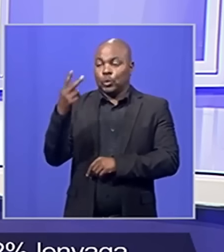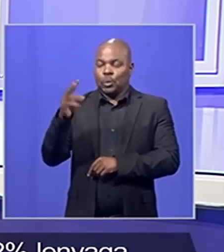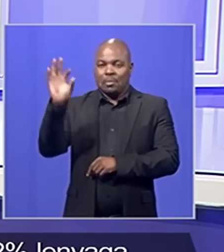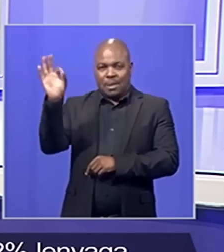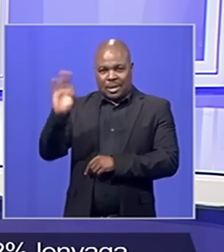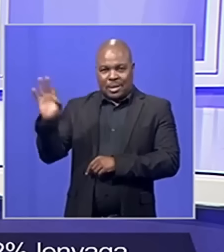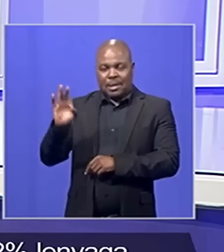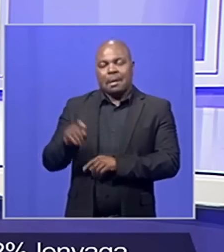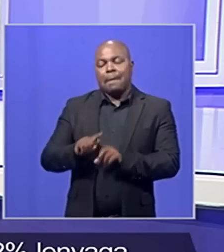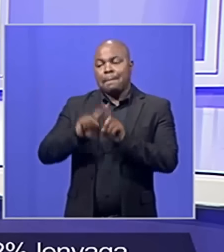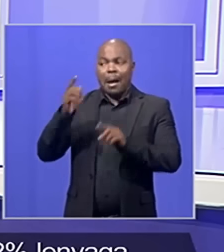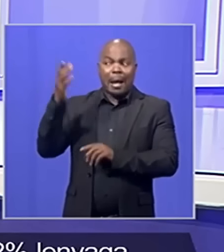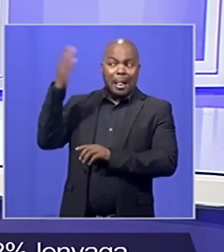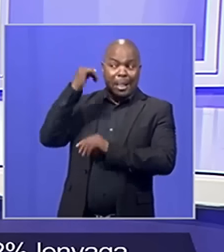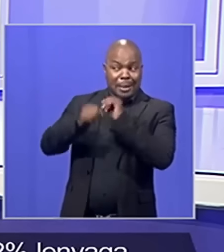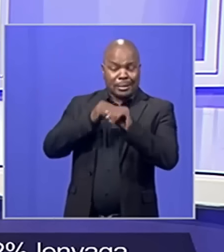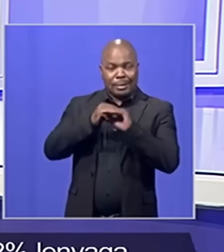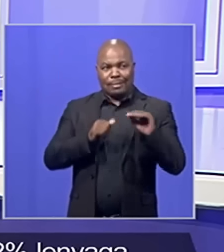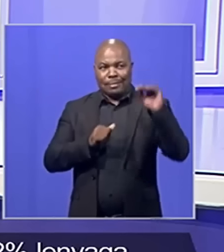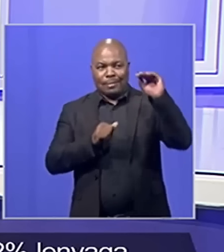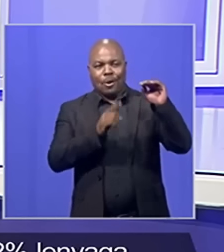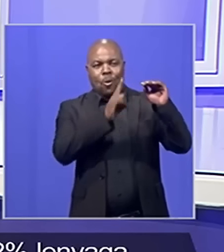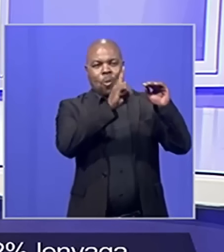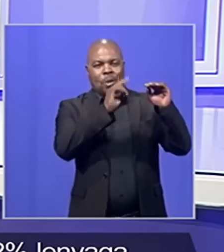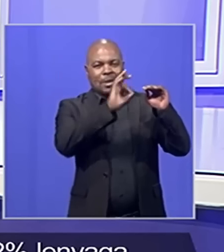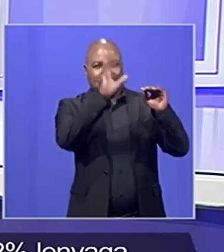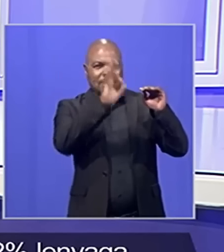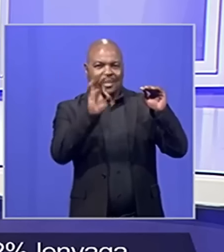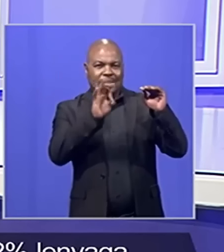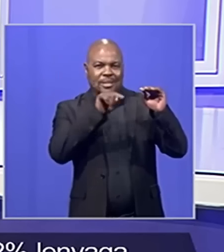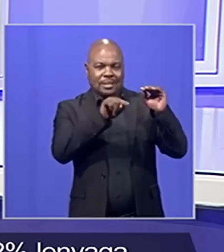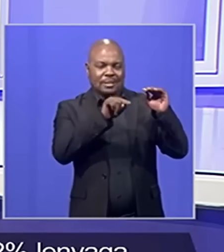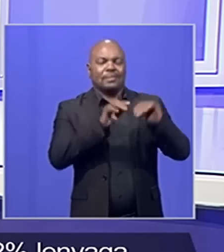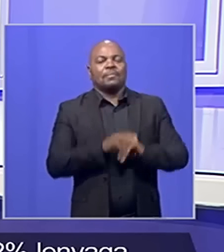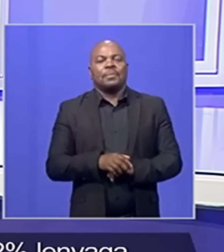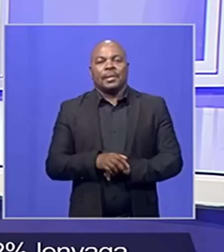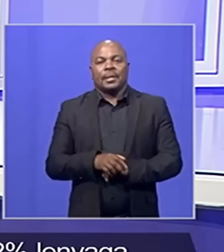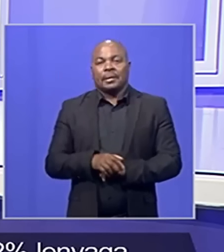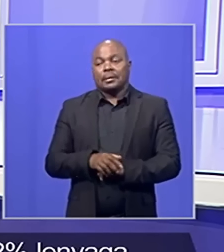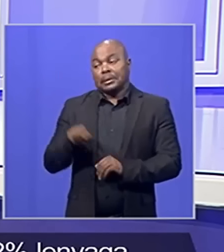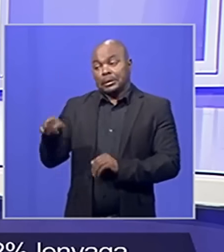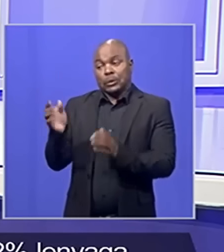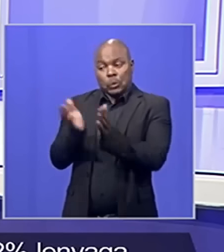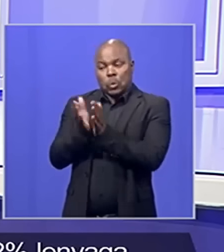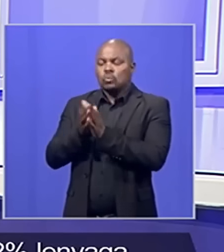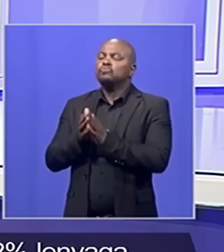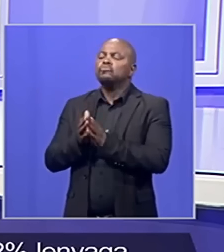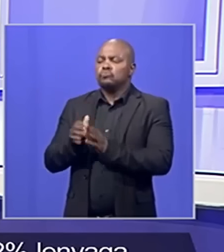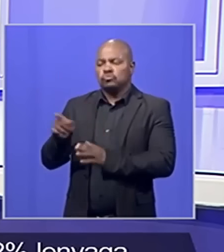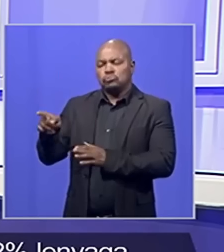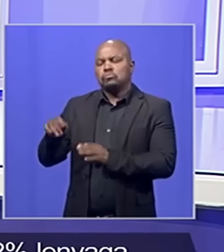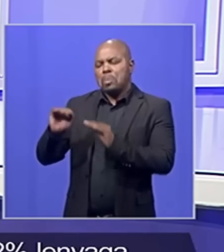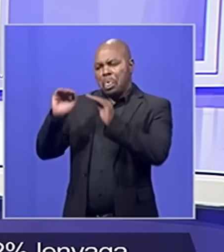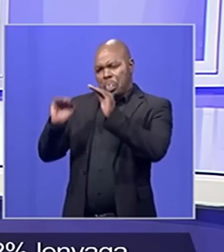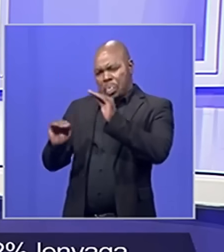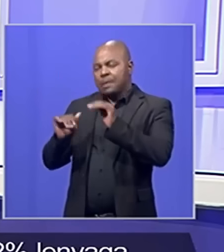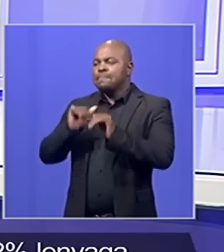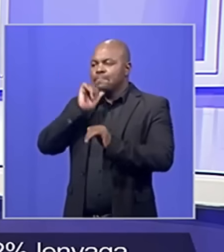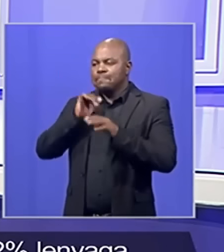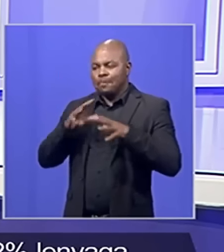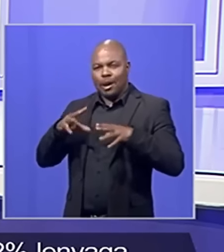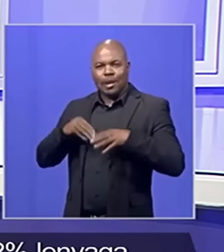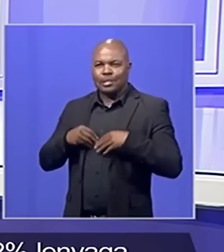96.2 ka go bapetšwa le tša ngwageng wa 2024 ka diperesente tše 100. Sekolo se se amogetše ka diatla tše 2 dipoelo